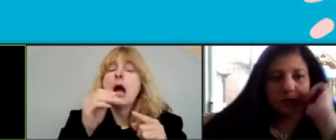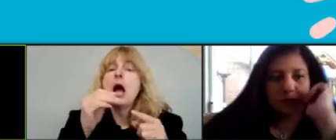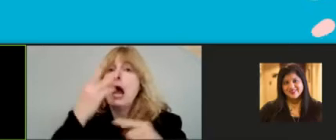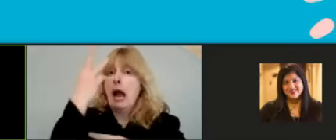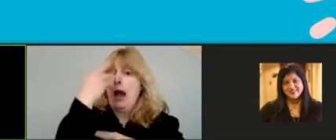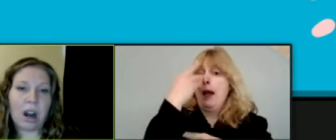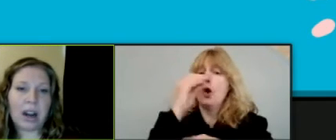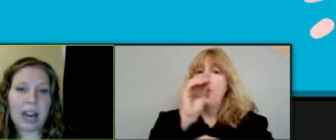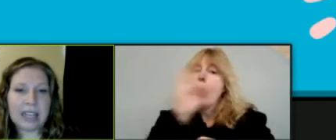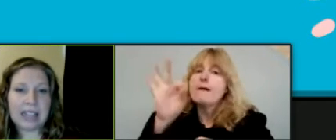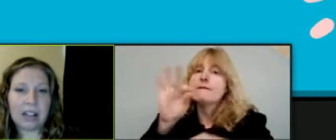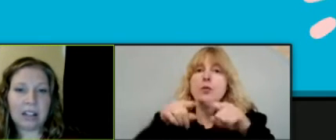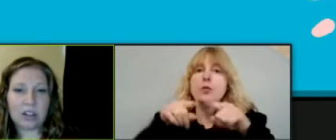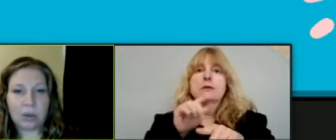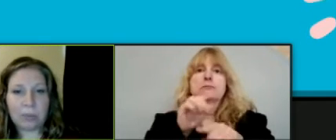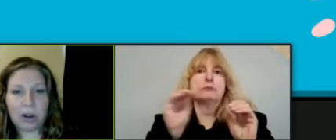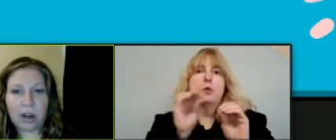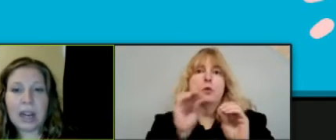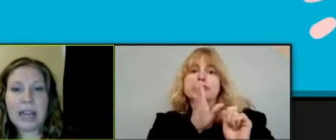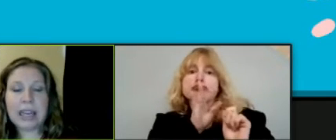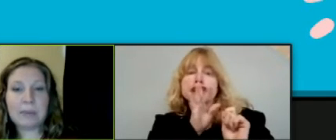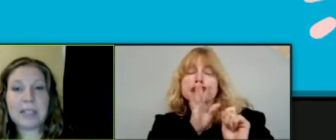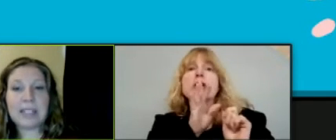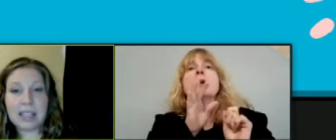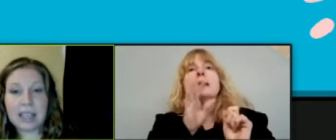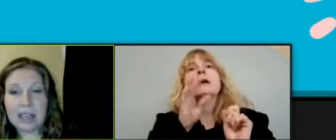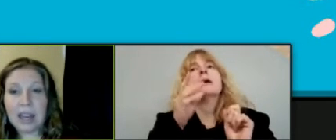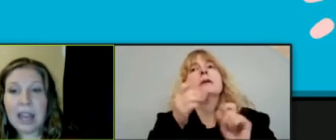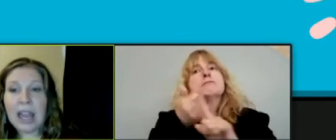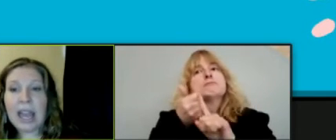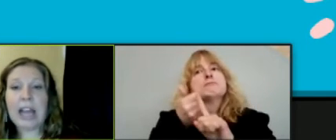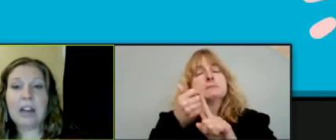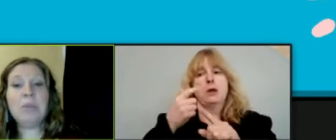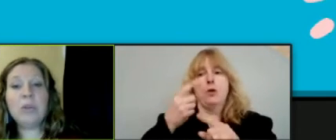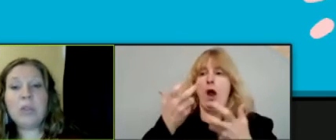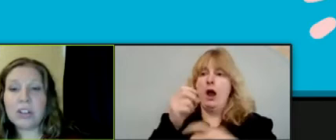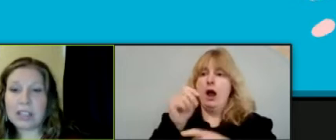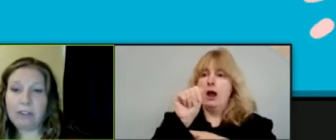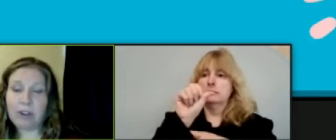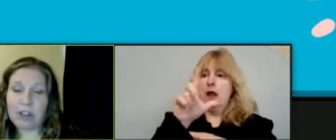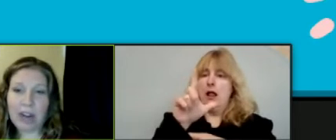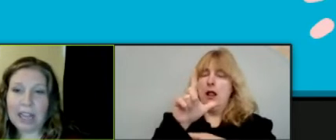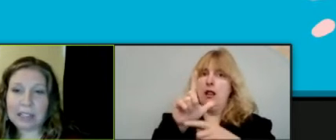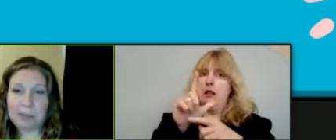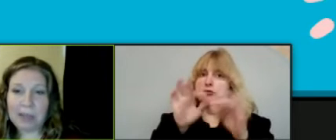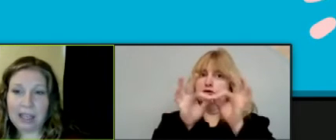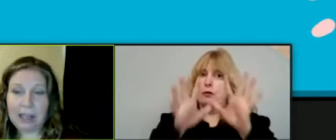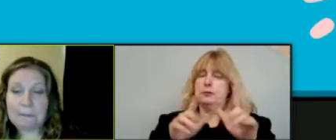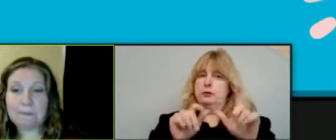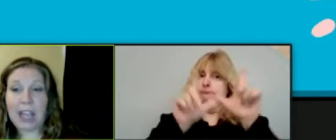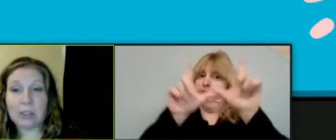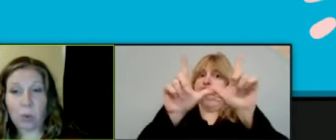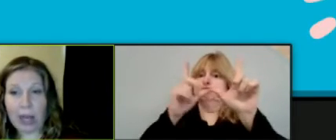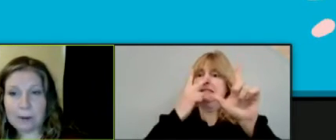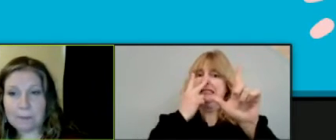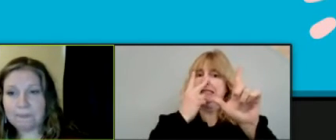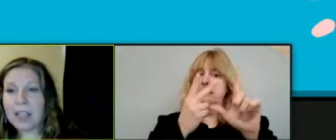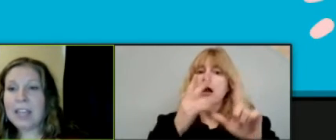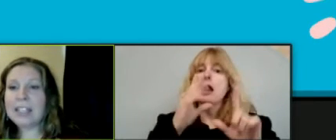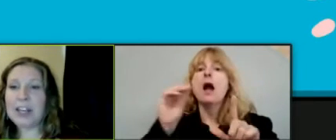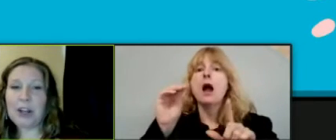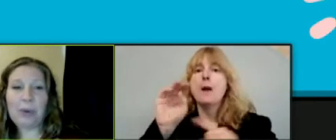speaking to ensure our ASL interpreter can be seen, and mute yourself when you're not speaking as